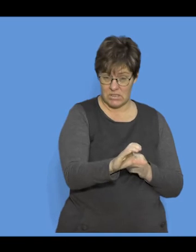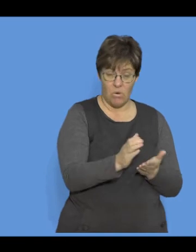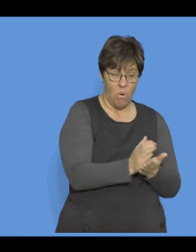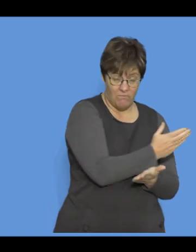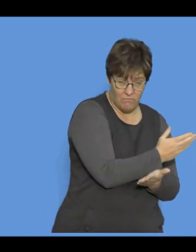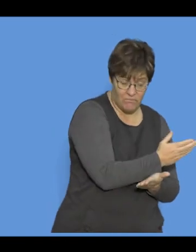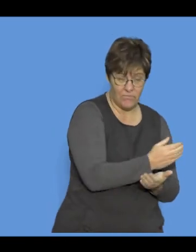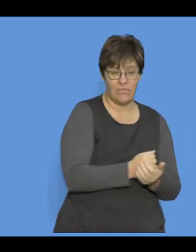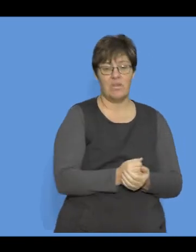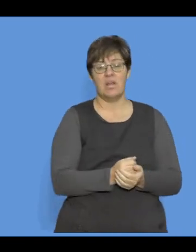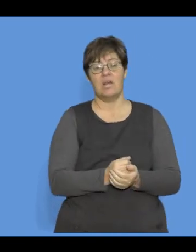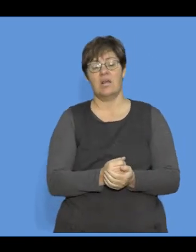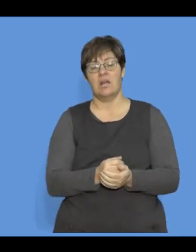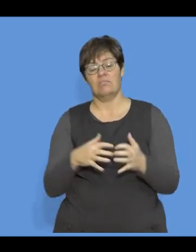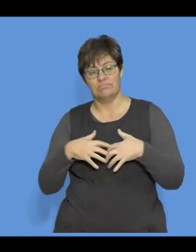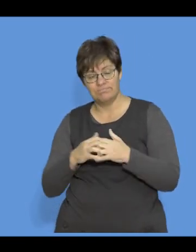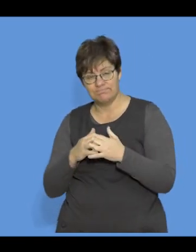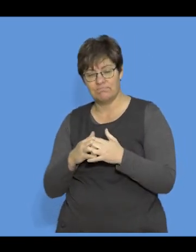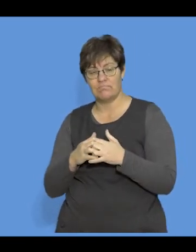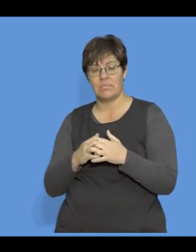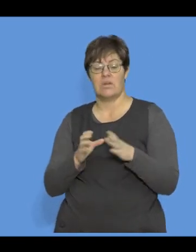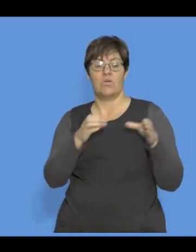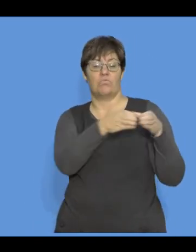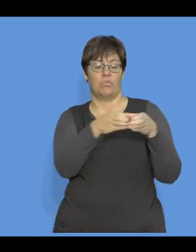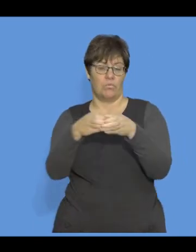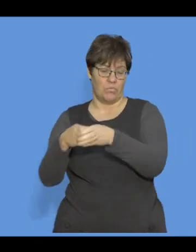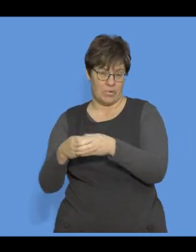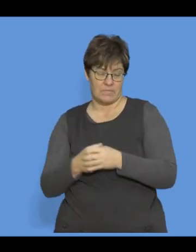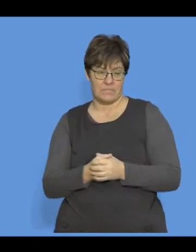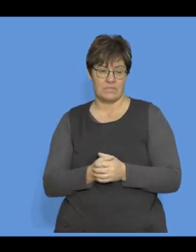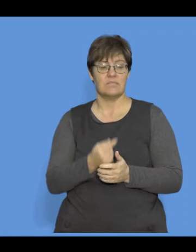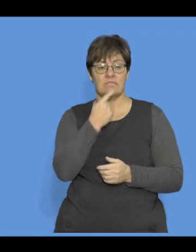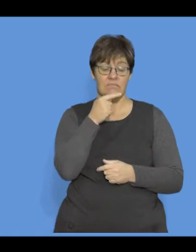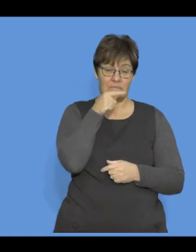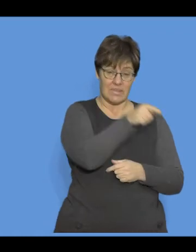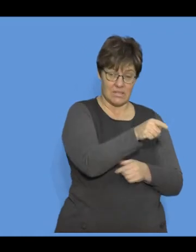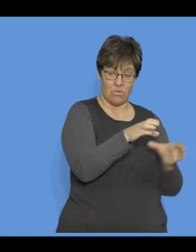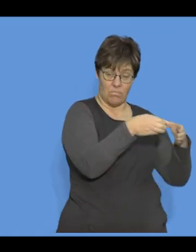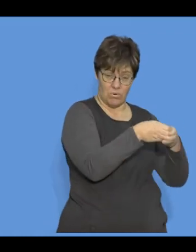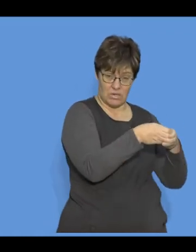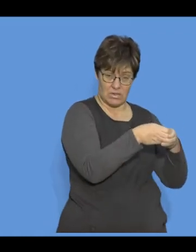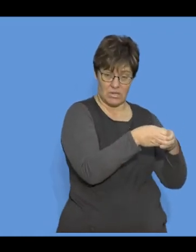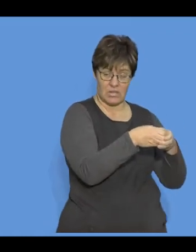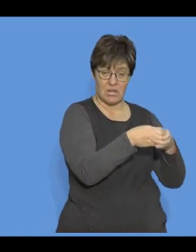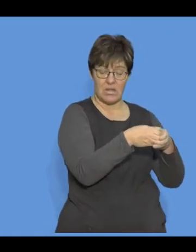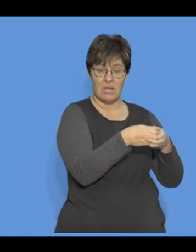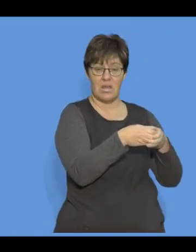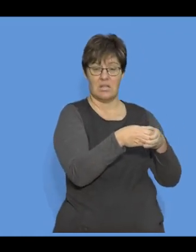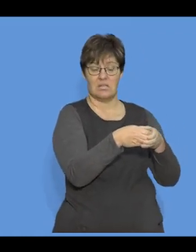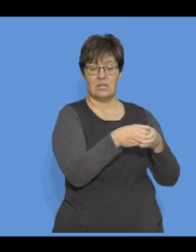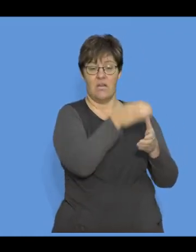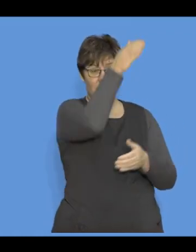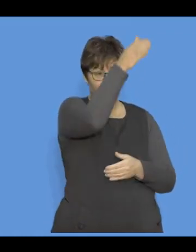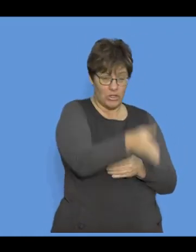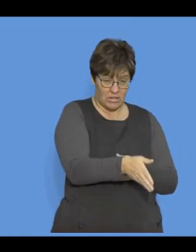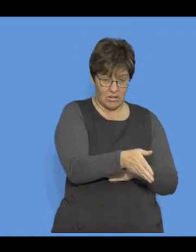in just the components. So we're going to say this component is the vertical component,